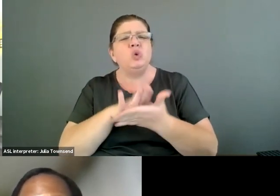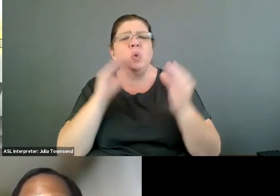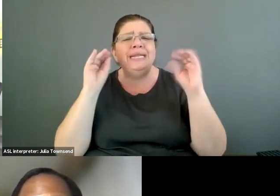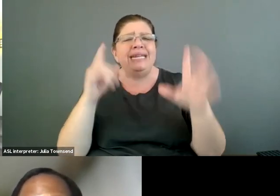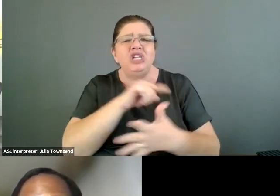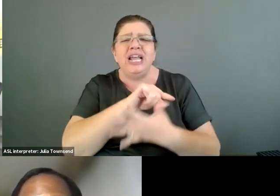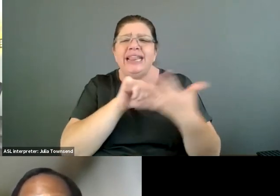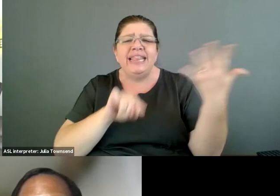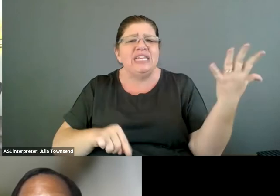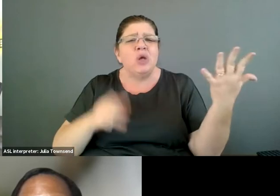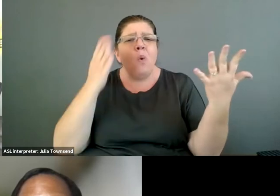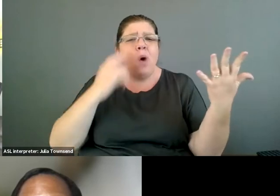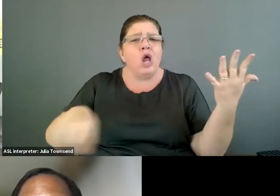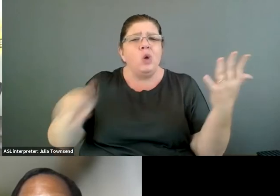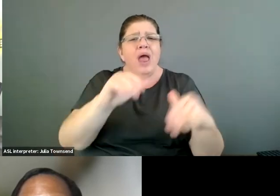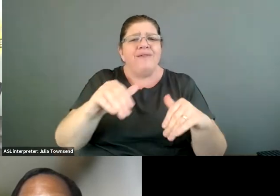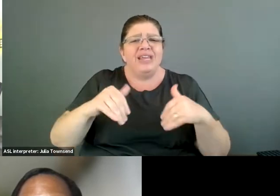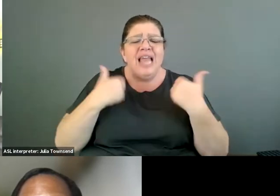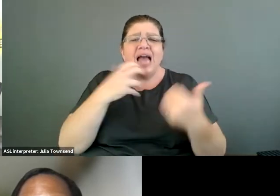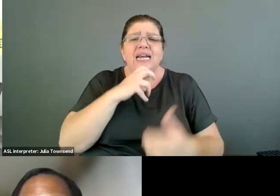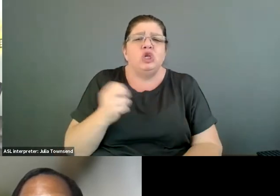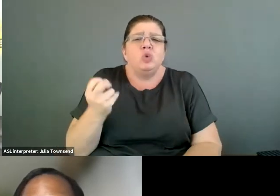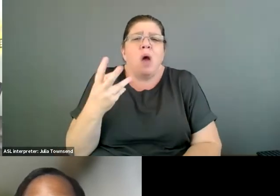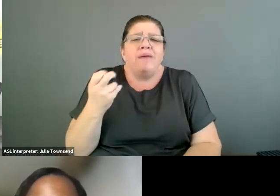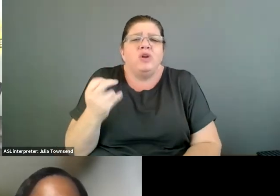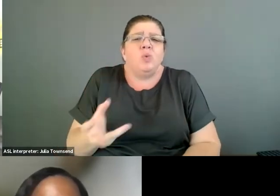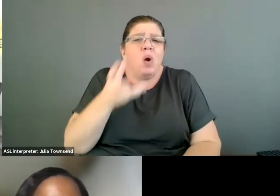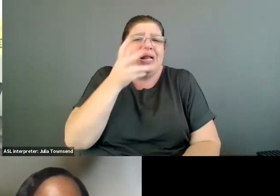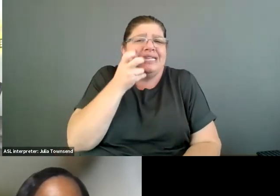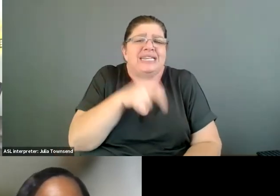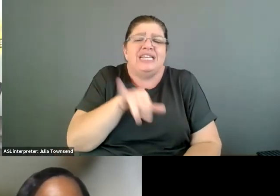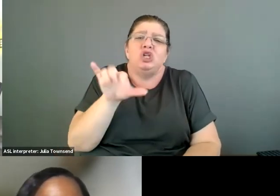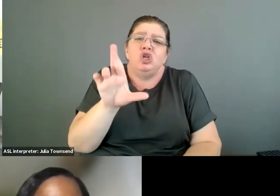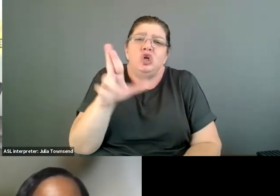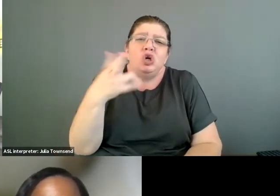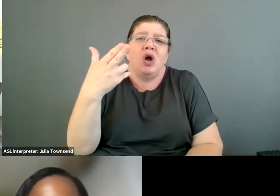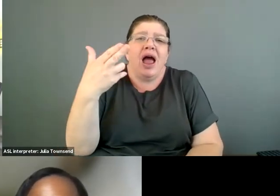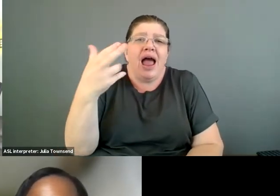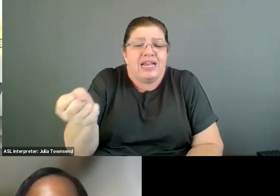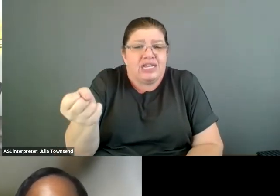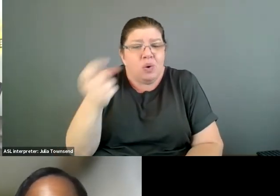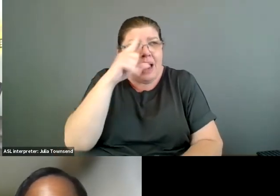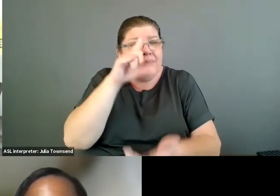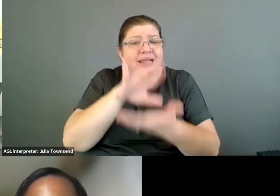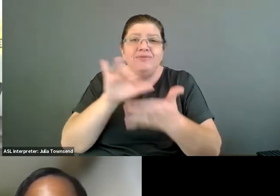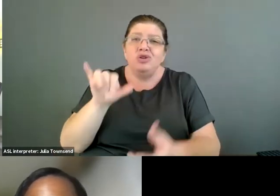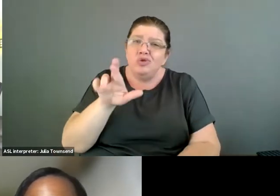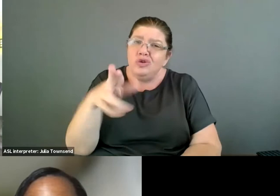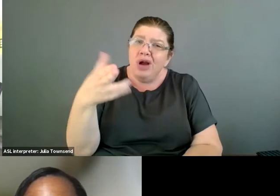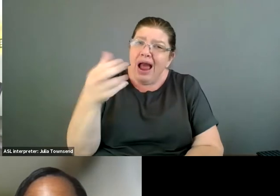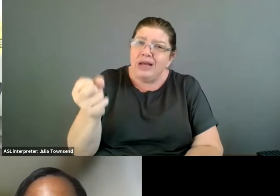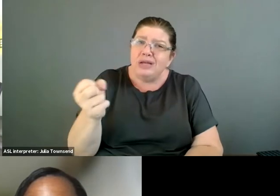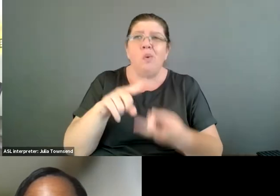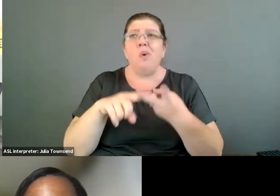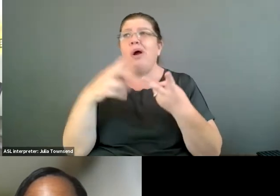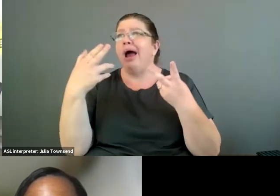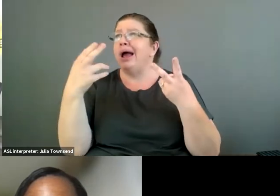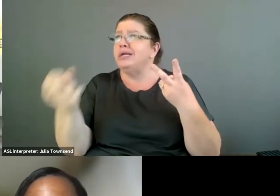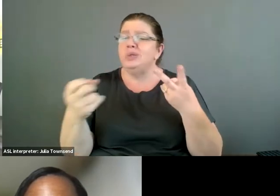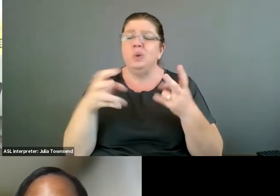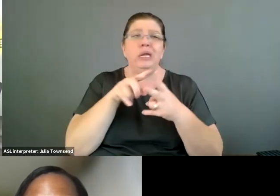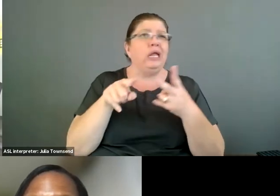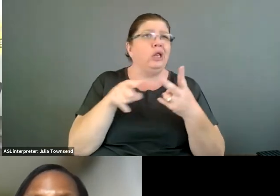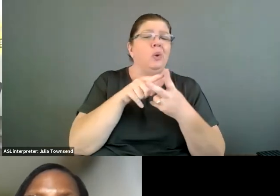do you have young 12-year-olds listening to this? This is junior high. I believe it's at junior high. If not, it's at high school. Either